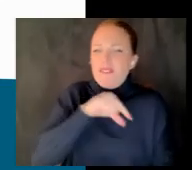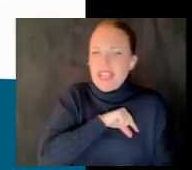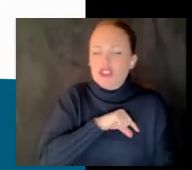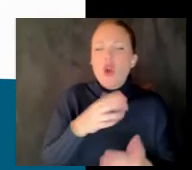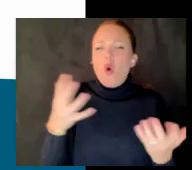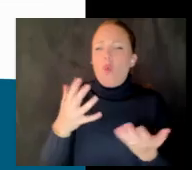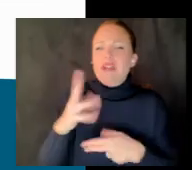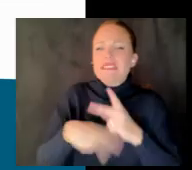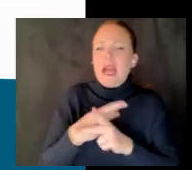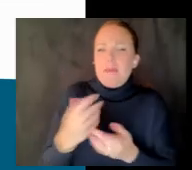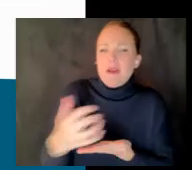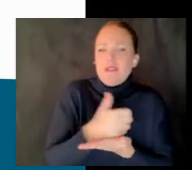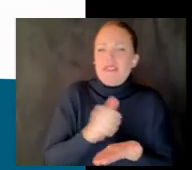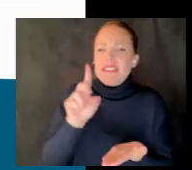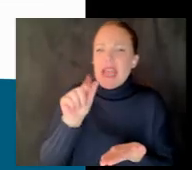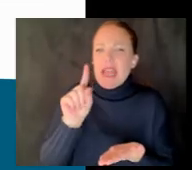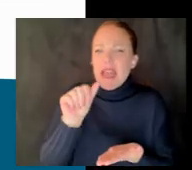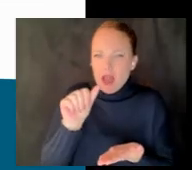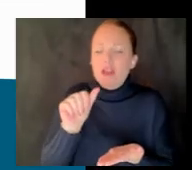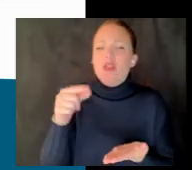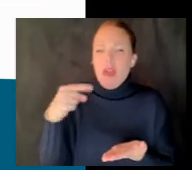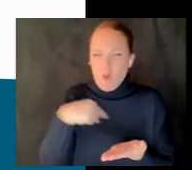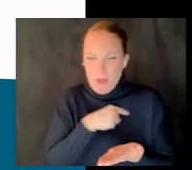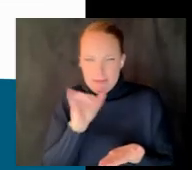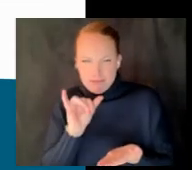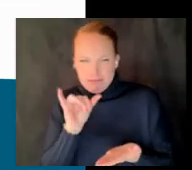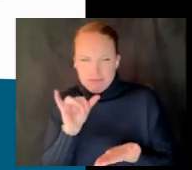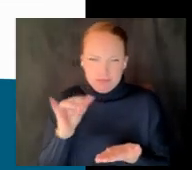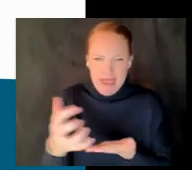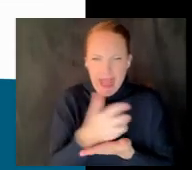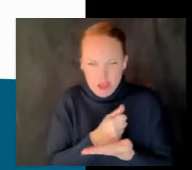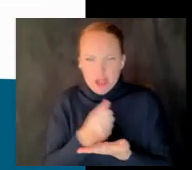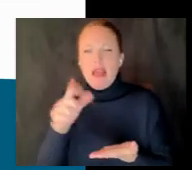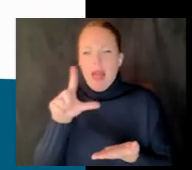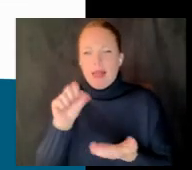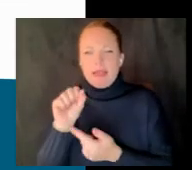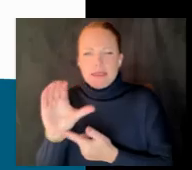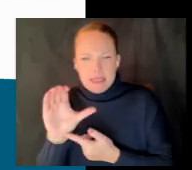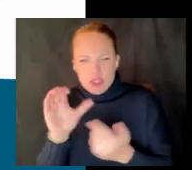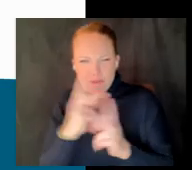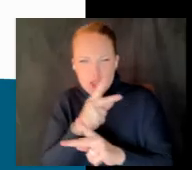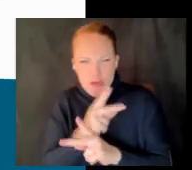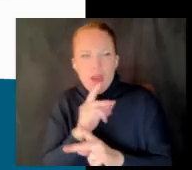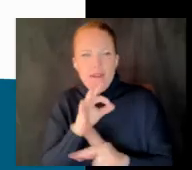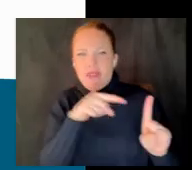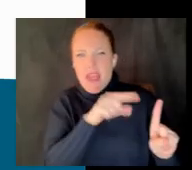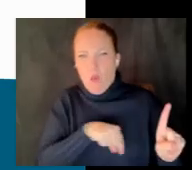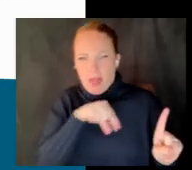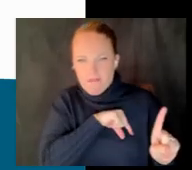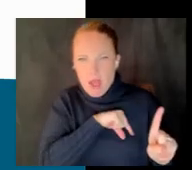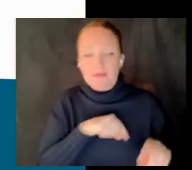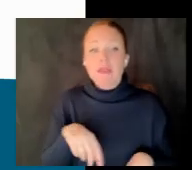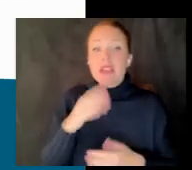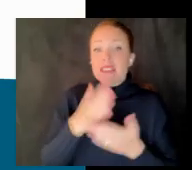that can be used by the local screening committee when determining if a student qualifies under Section 504. Under Section